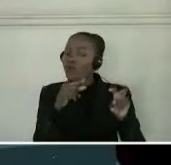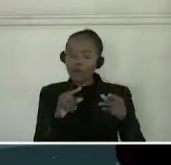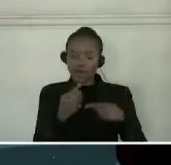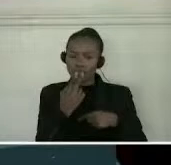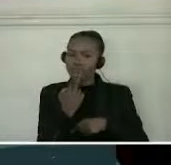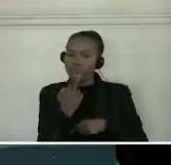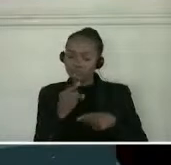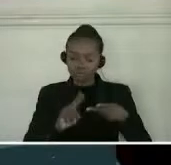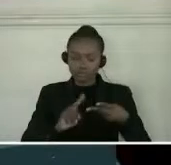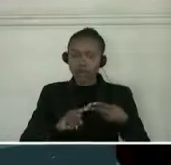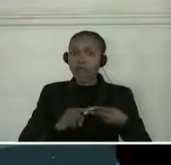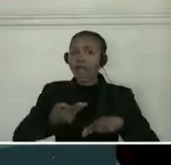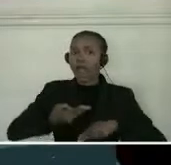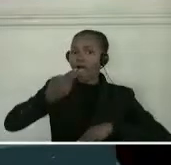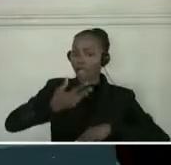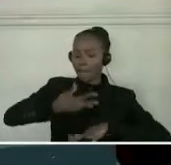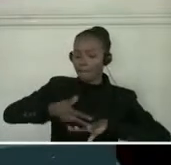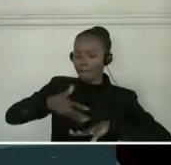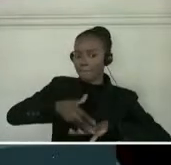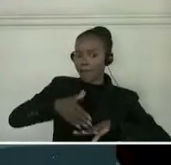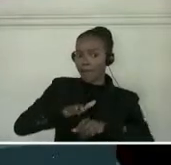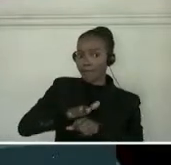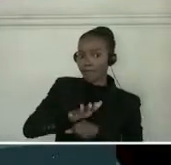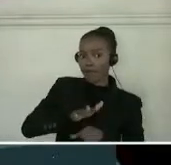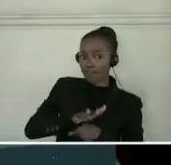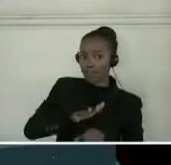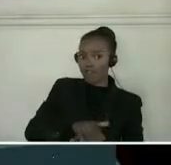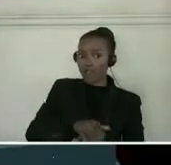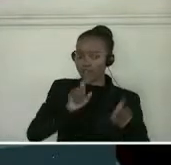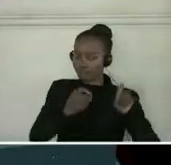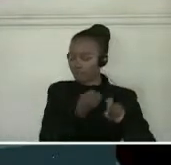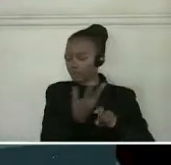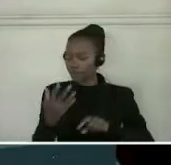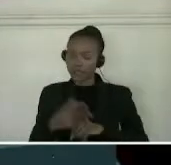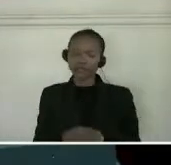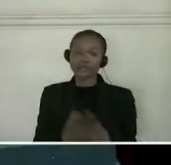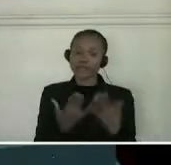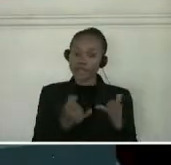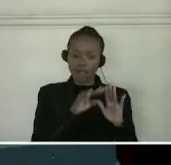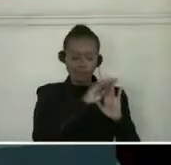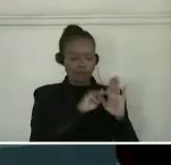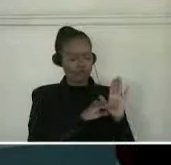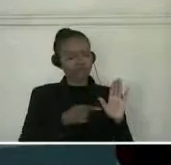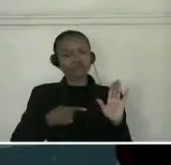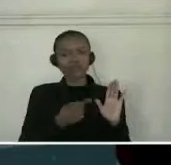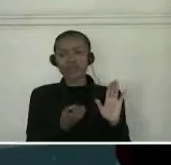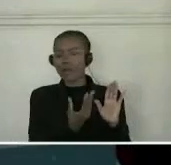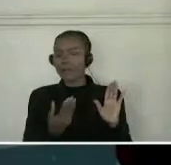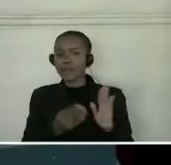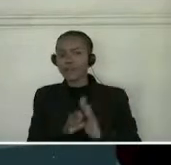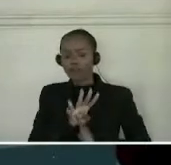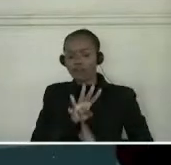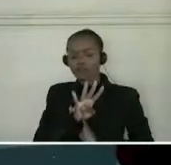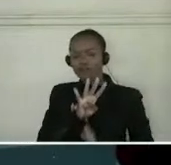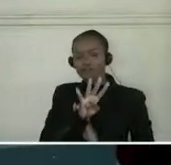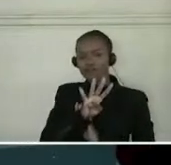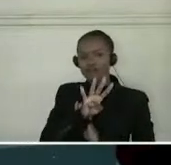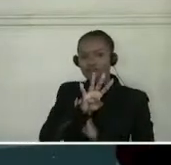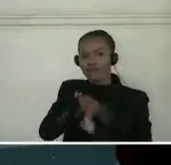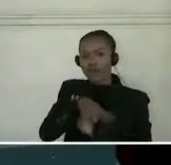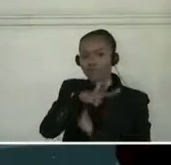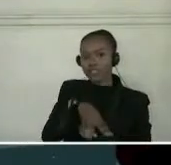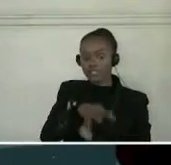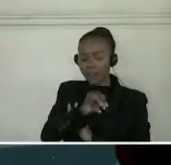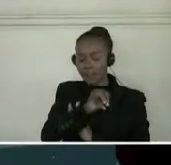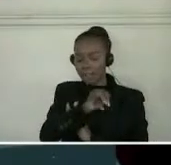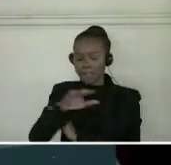blood pressure the program carries a conditional grant funding of 14 million 700 000 which includes